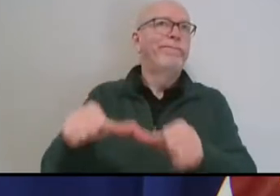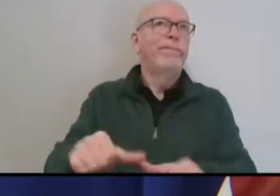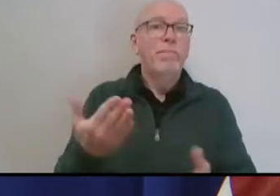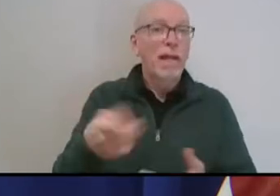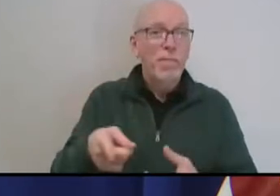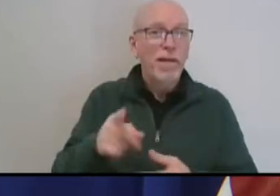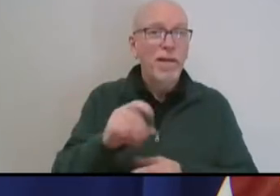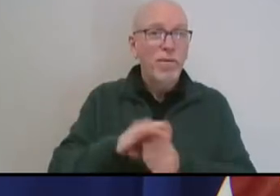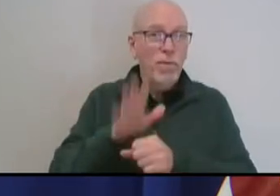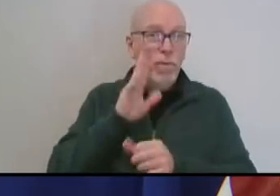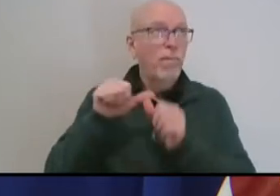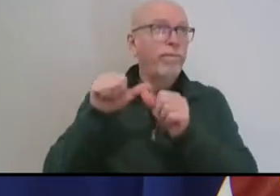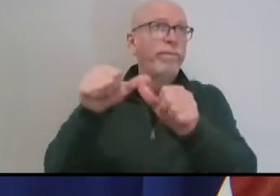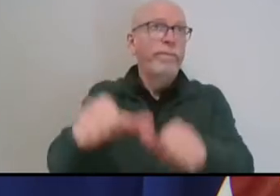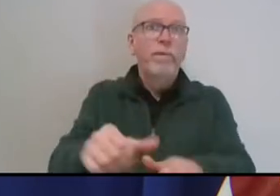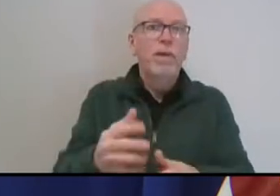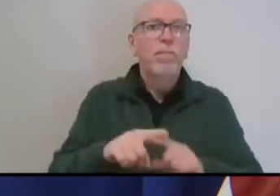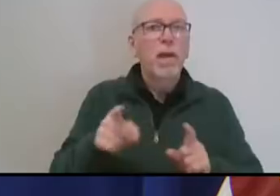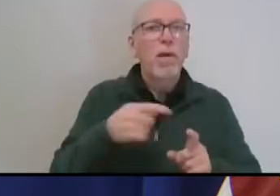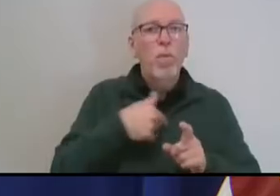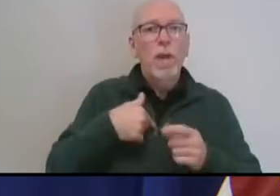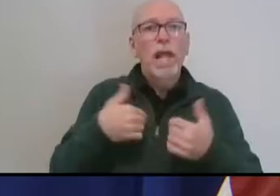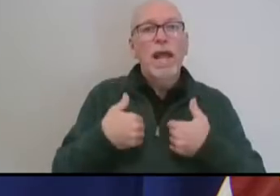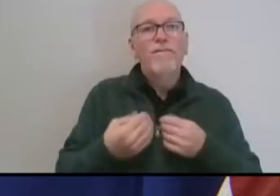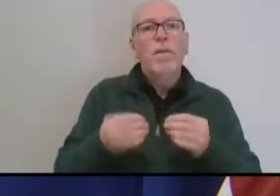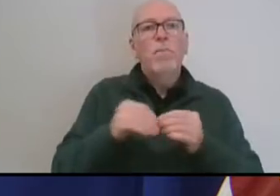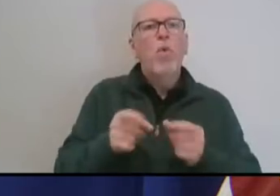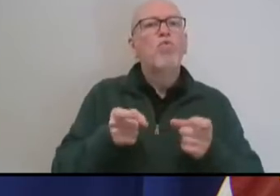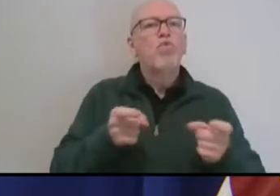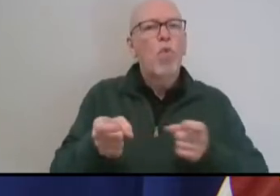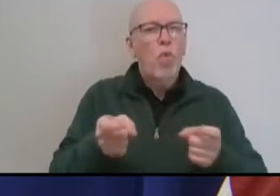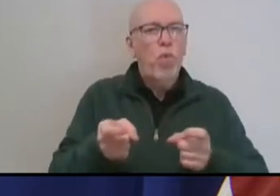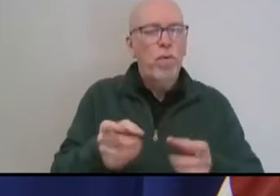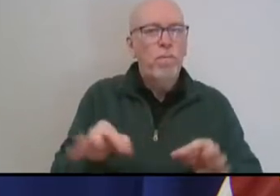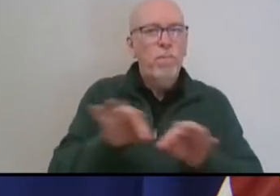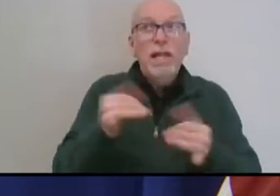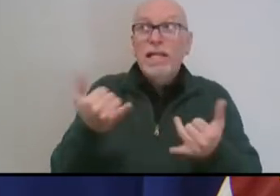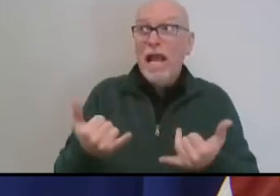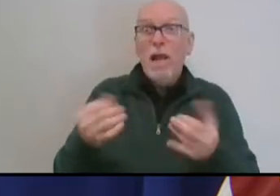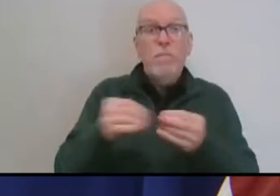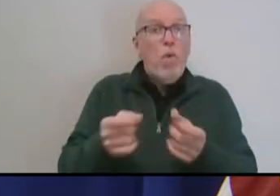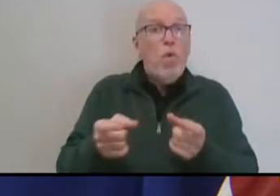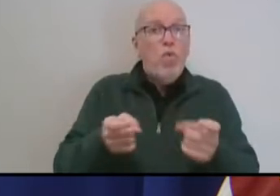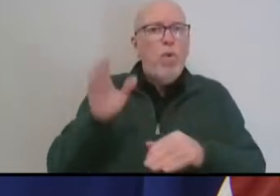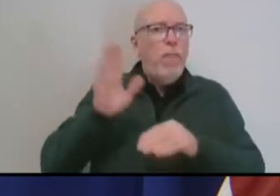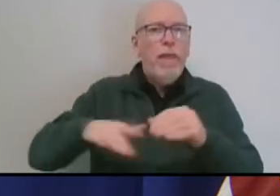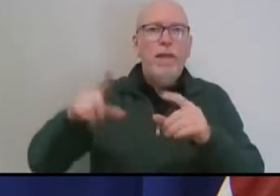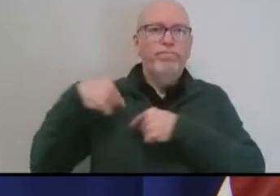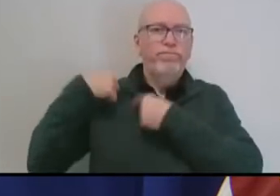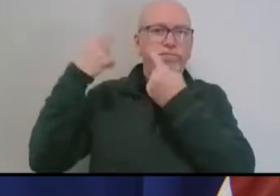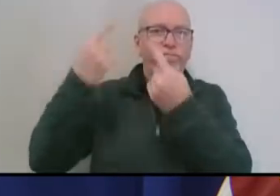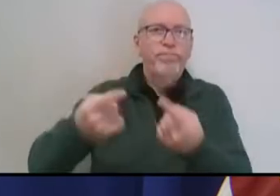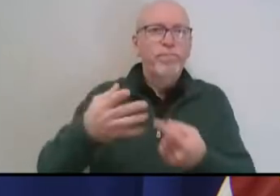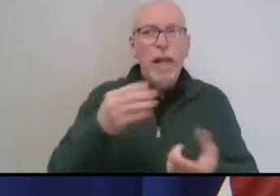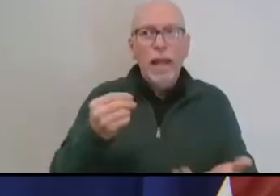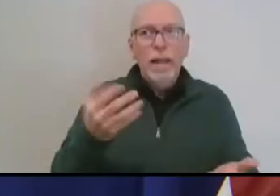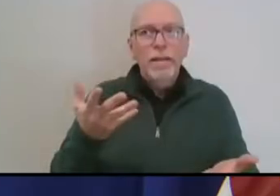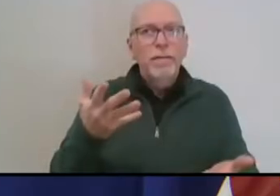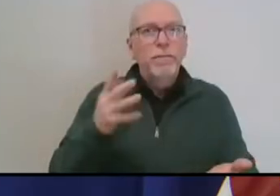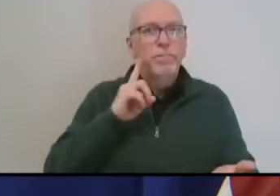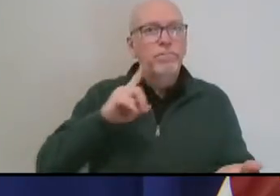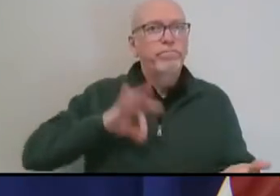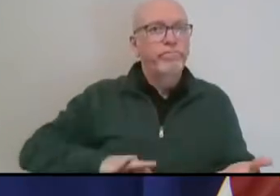know is we have more control now than ever, and it's paying off. In part, when you look at the